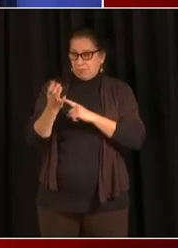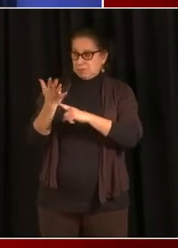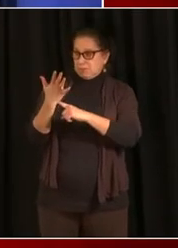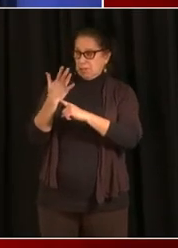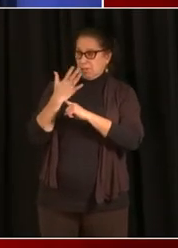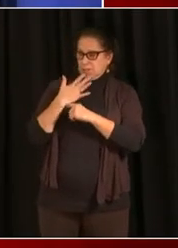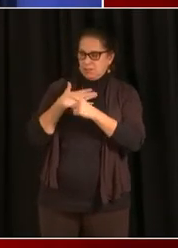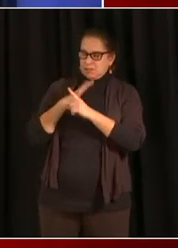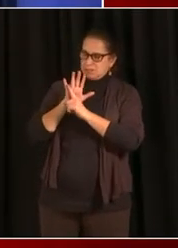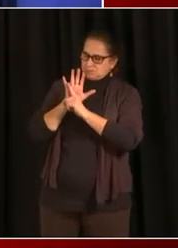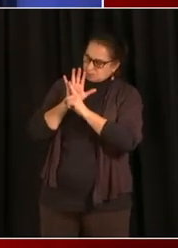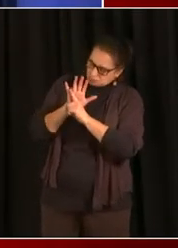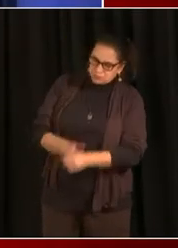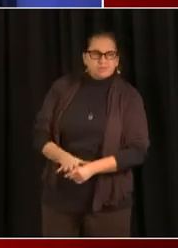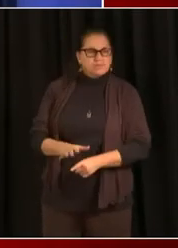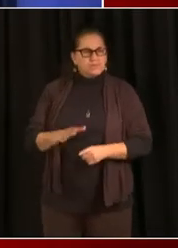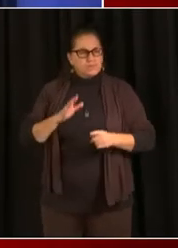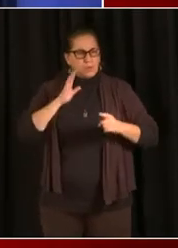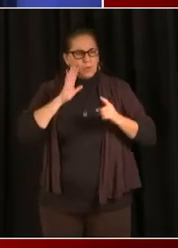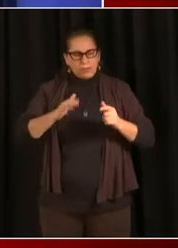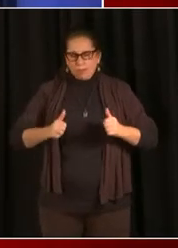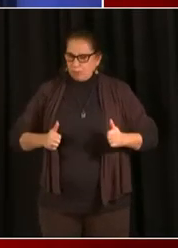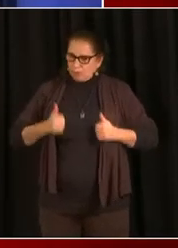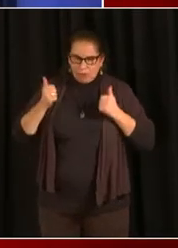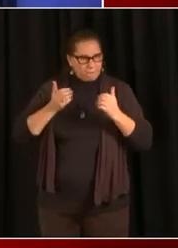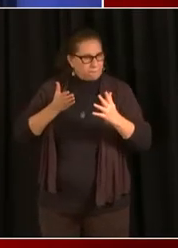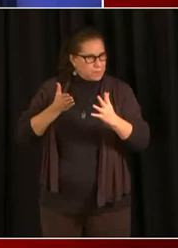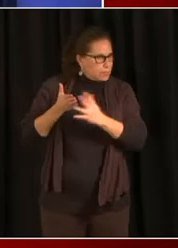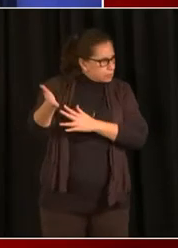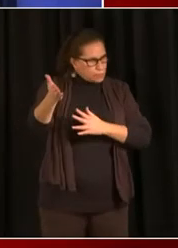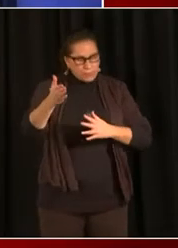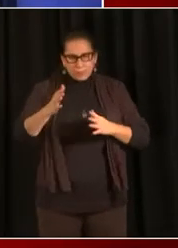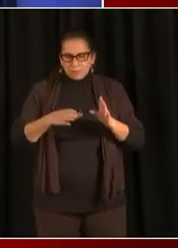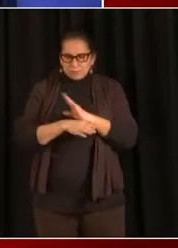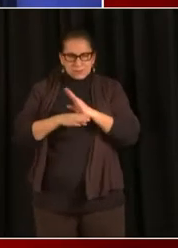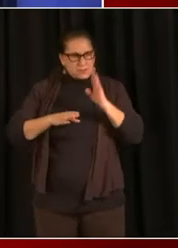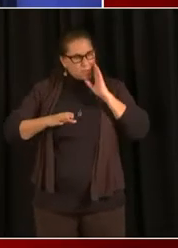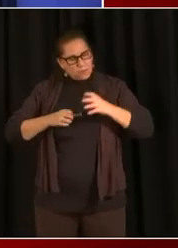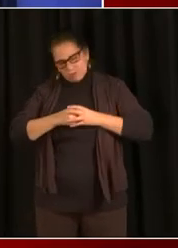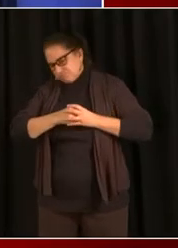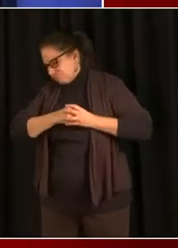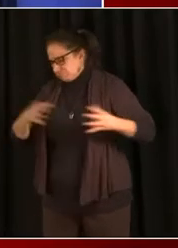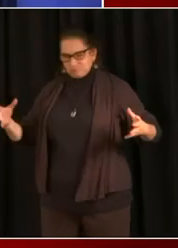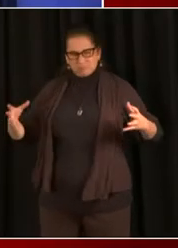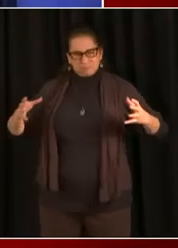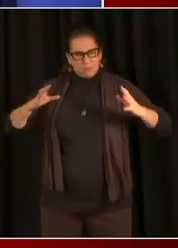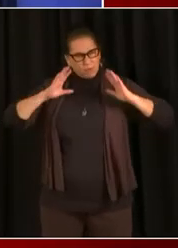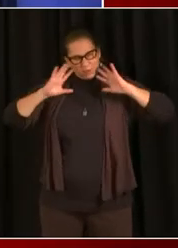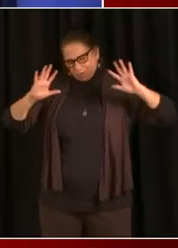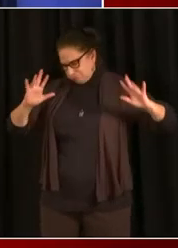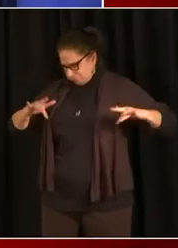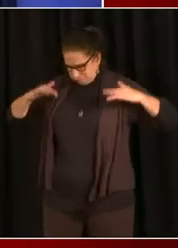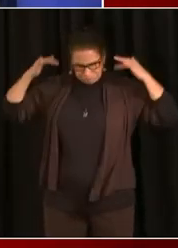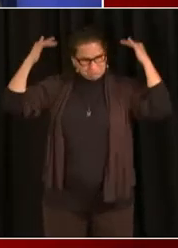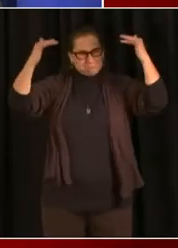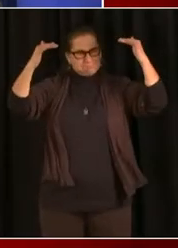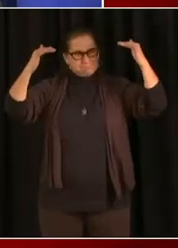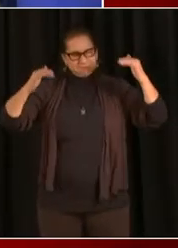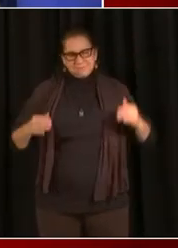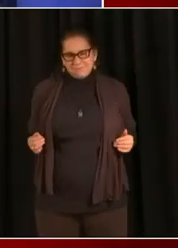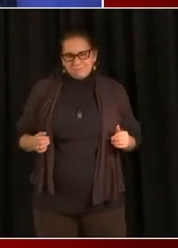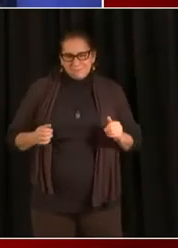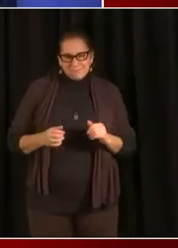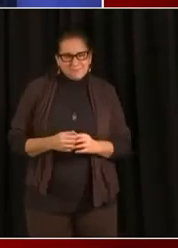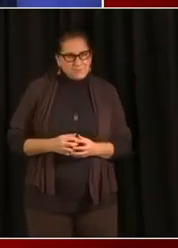to be stronger than all of us. So we are going to keep working and working, and that's the